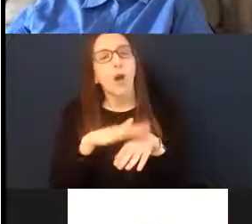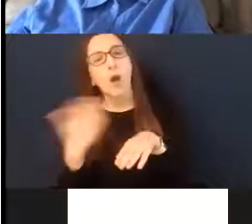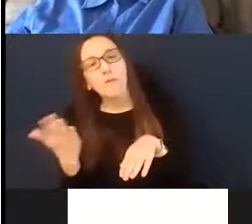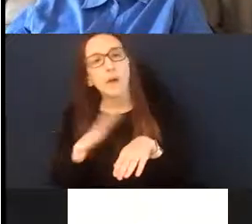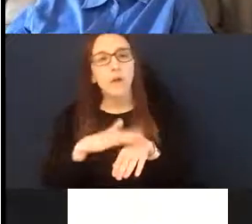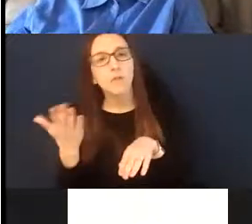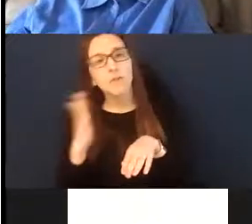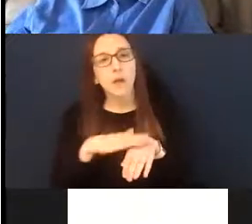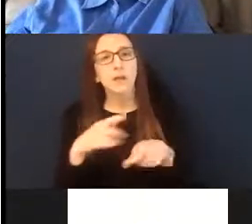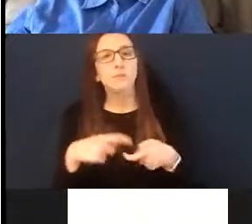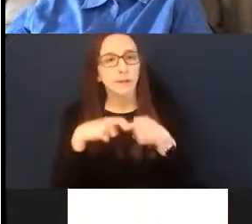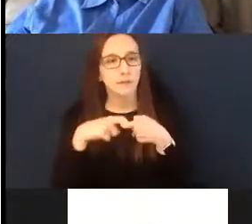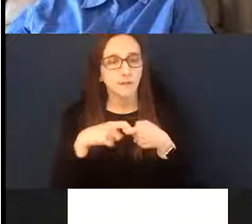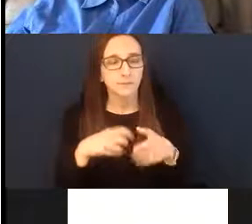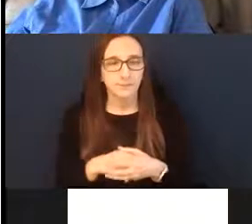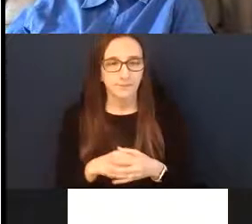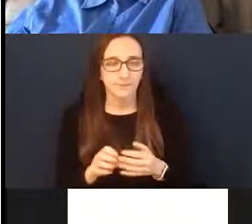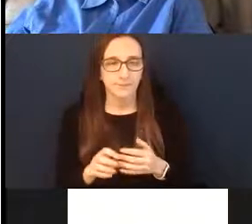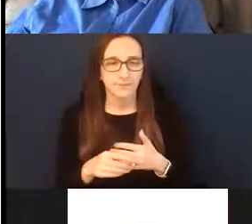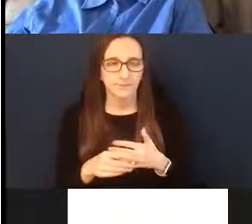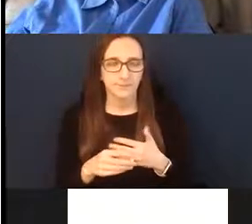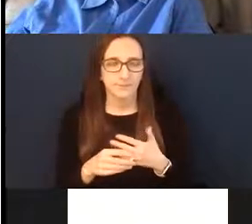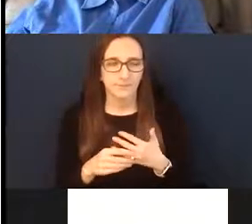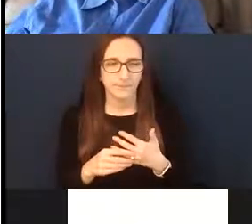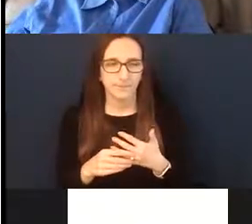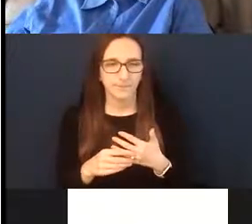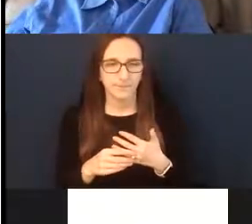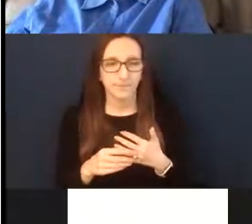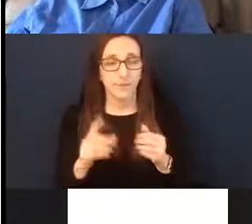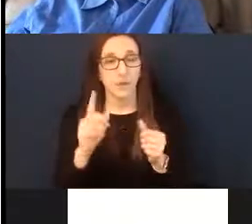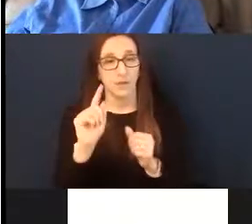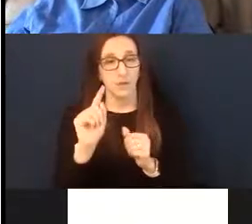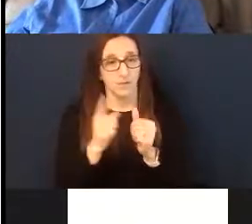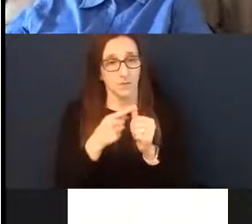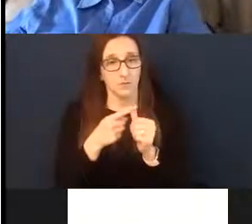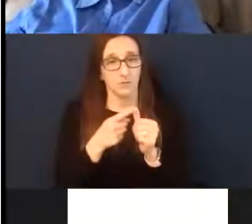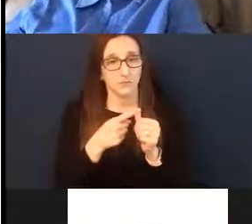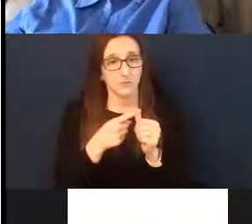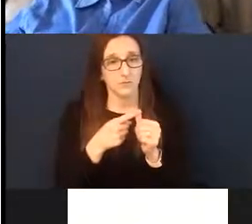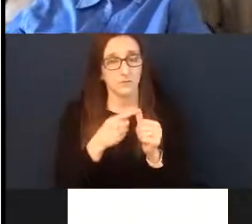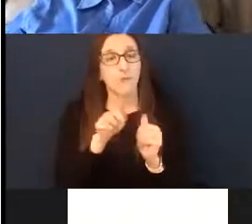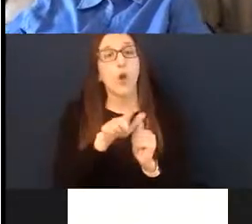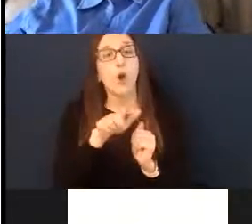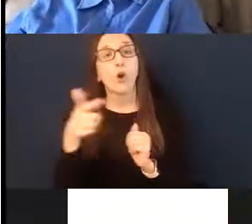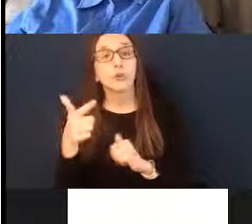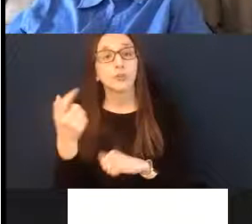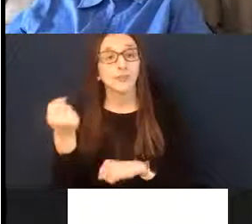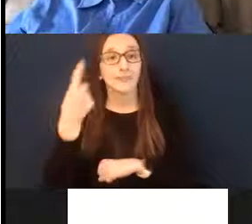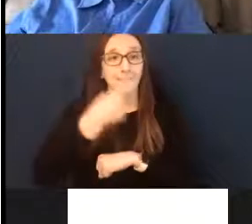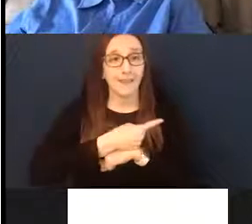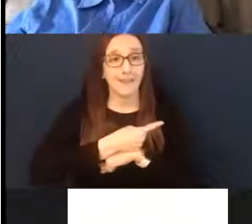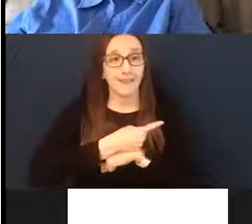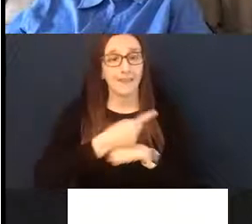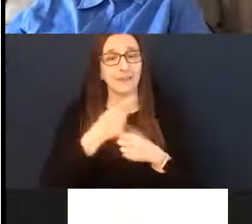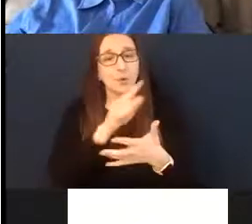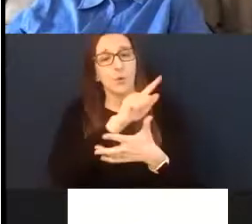available. So there's the first one, which is alternate day. So this is